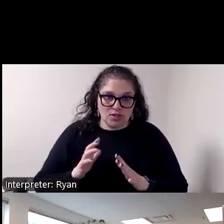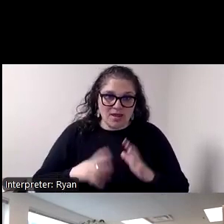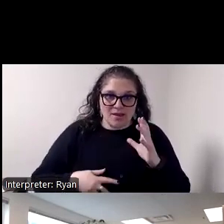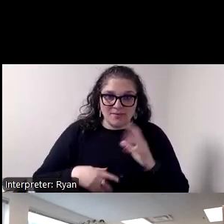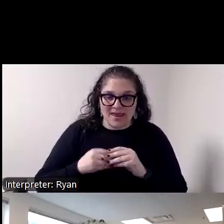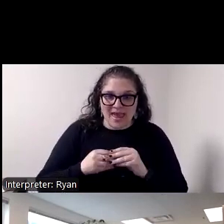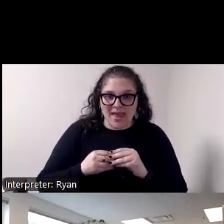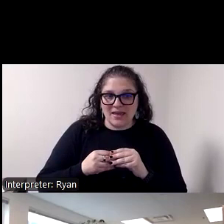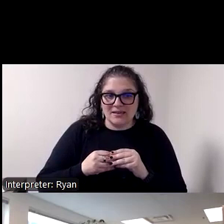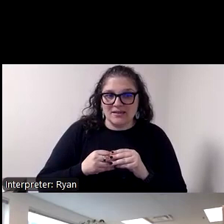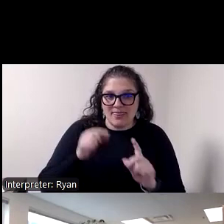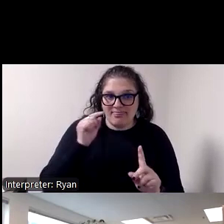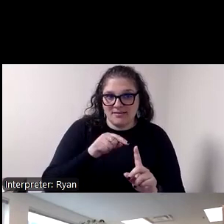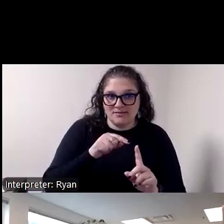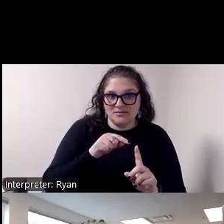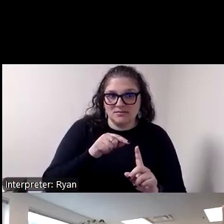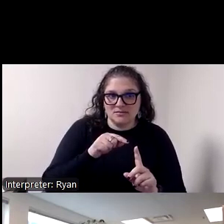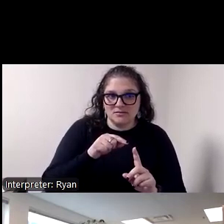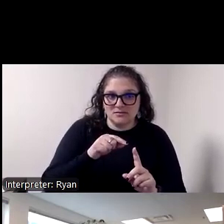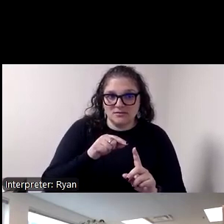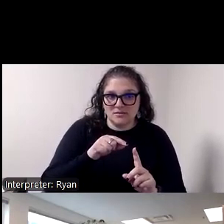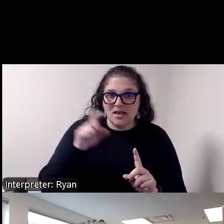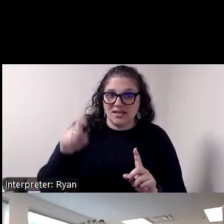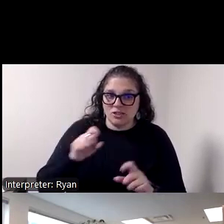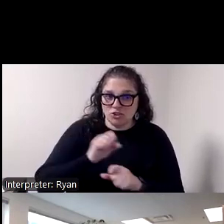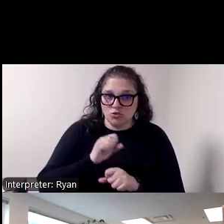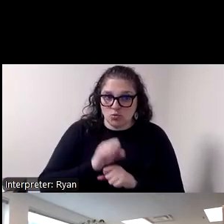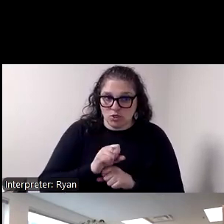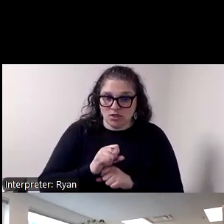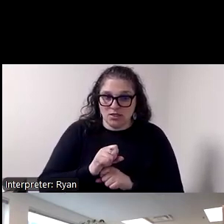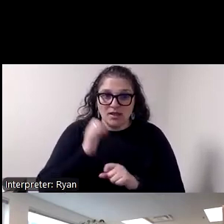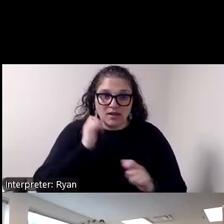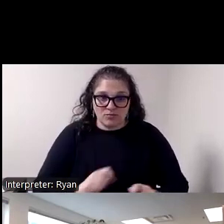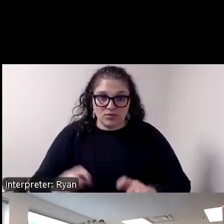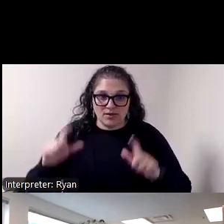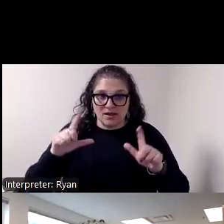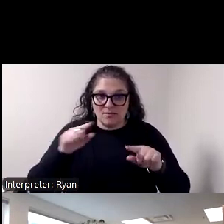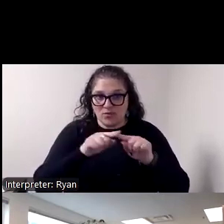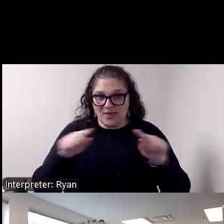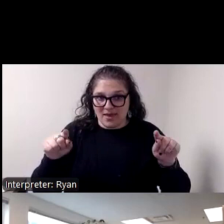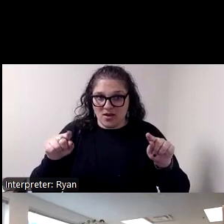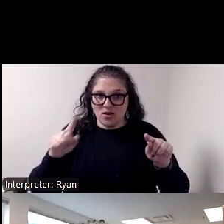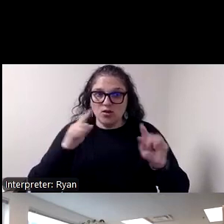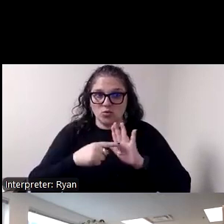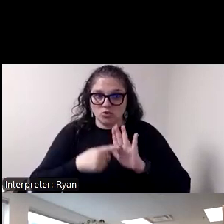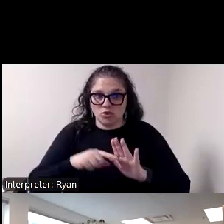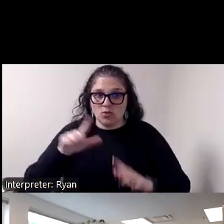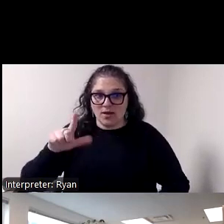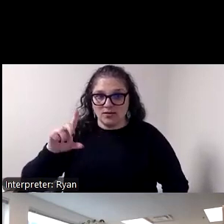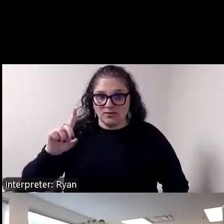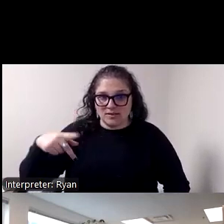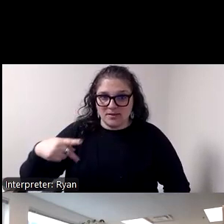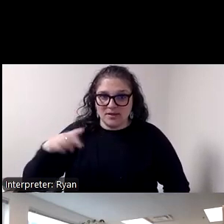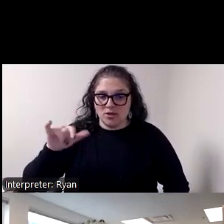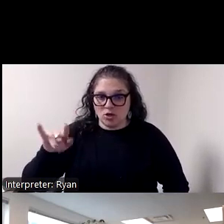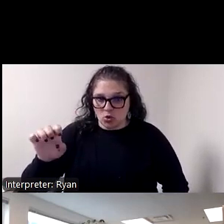enter this and that should work. And if I bring it up with that typed in there, it'll bring up this LDP code.